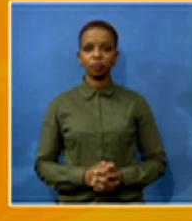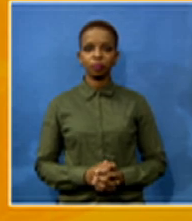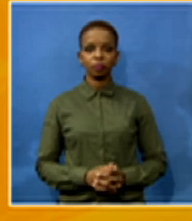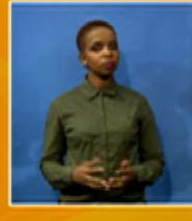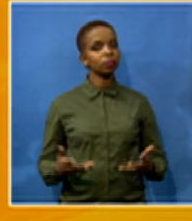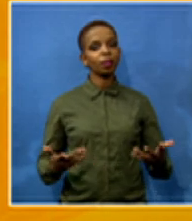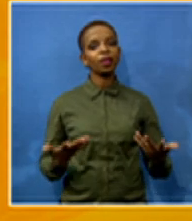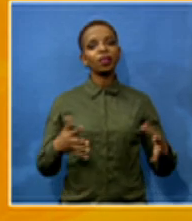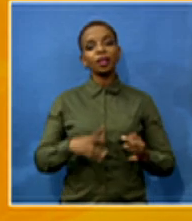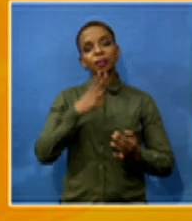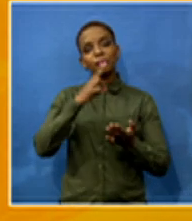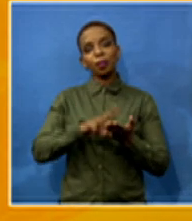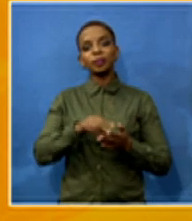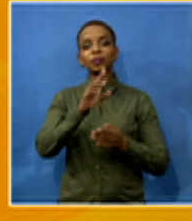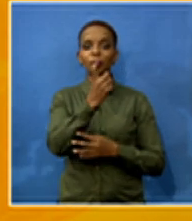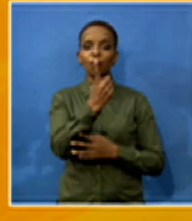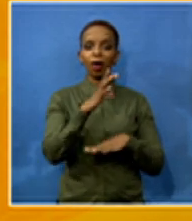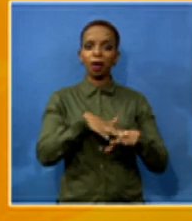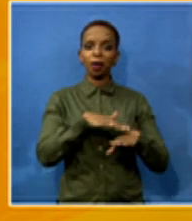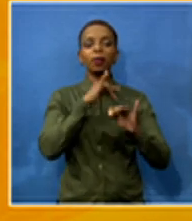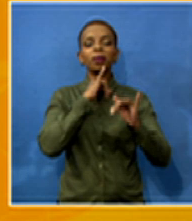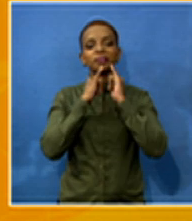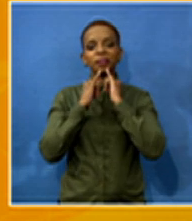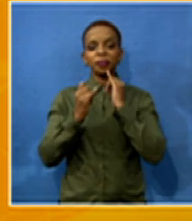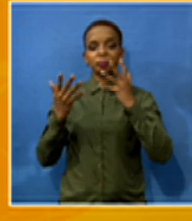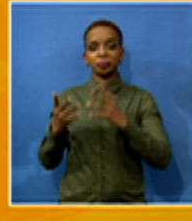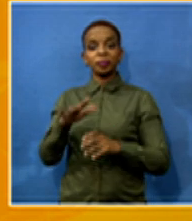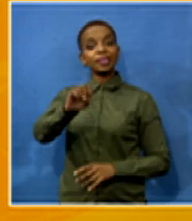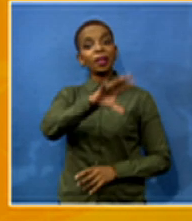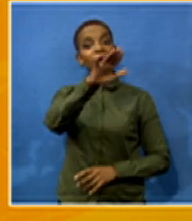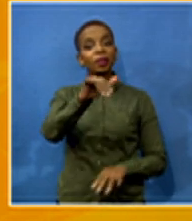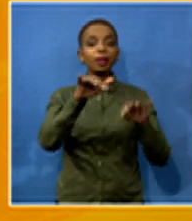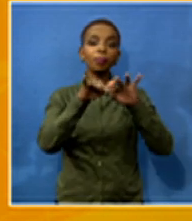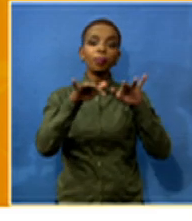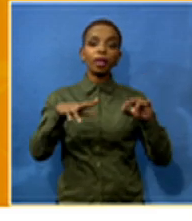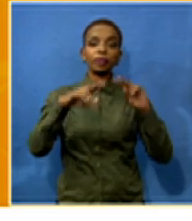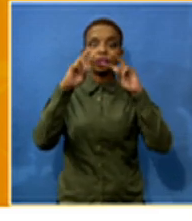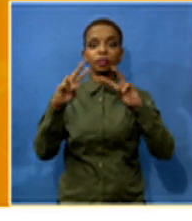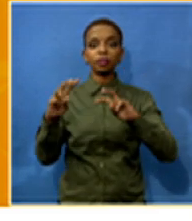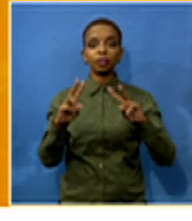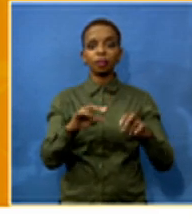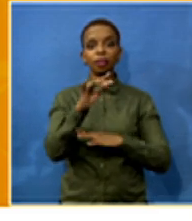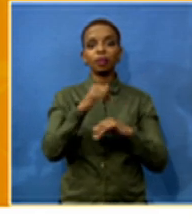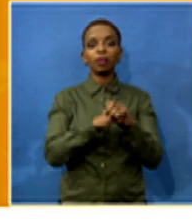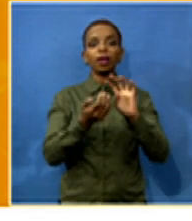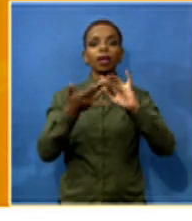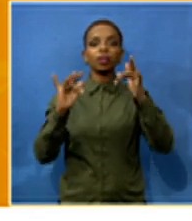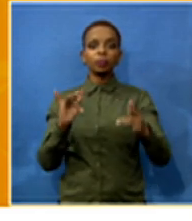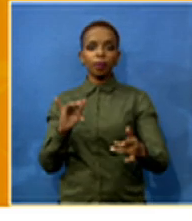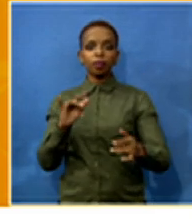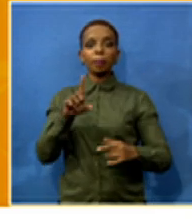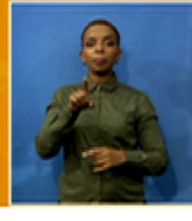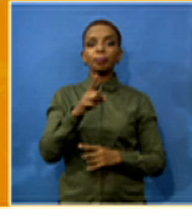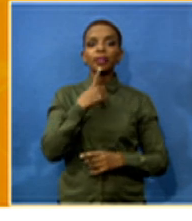And we promised you one more interview, so here it is. The South African Population Research Infrastructure Network, or SAPRIN, says that it